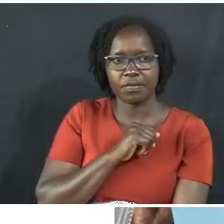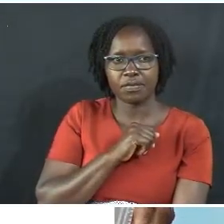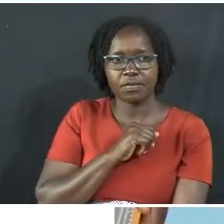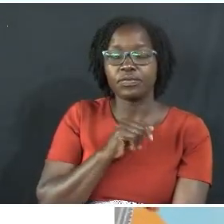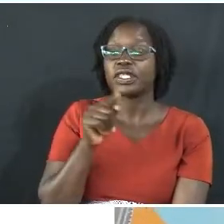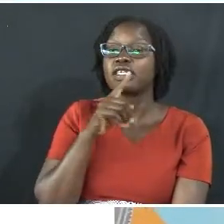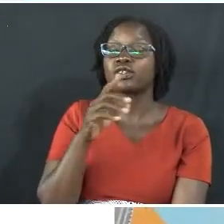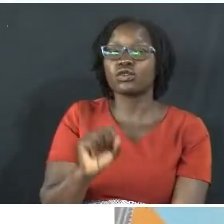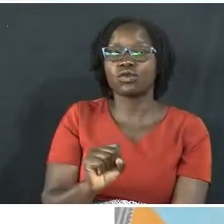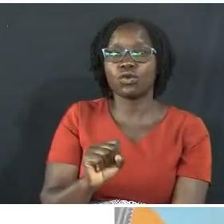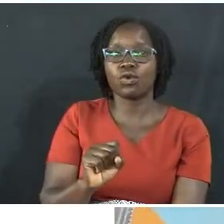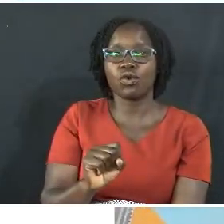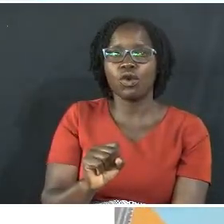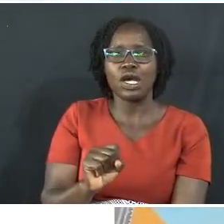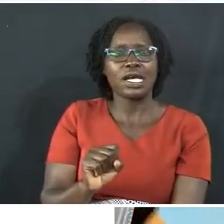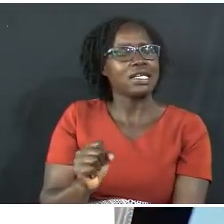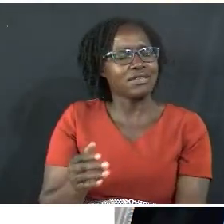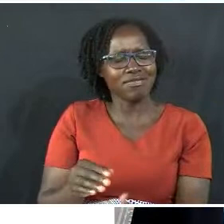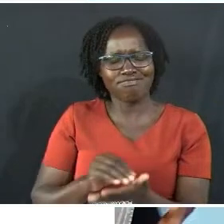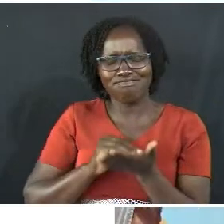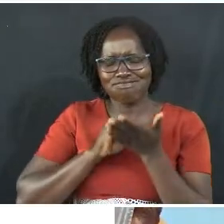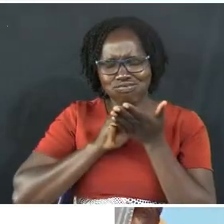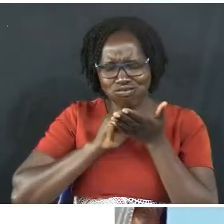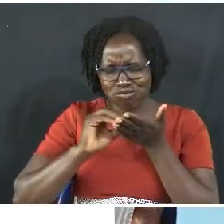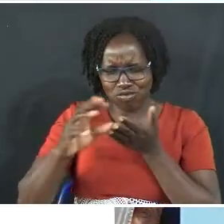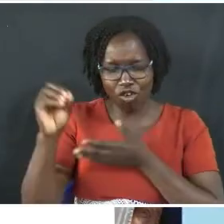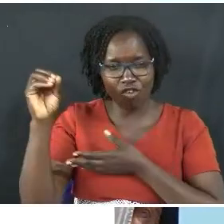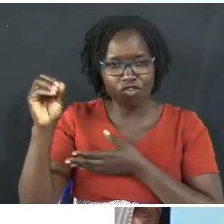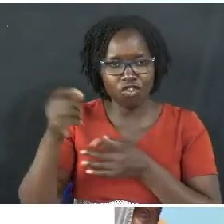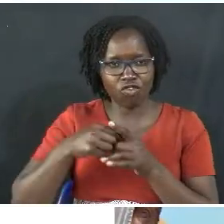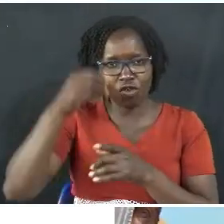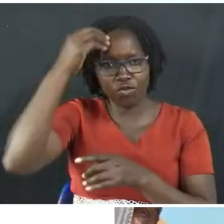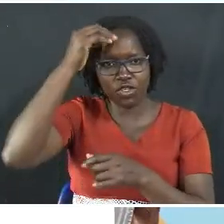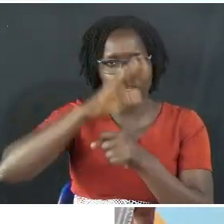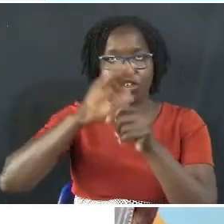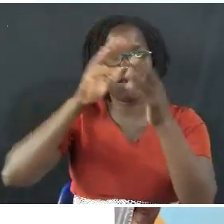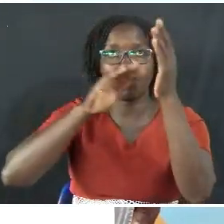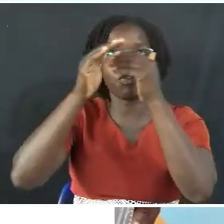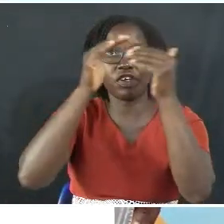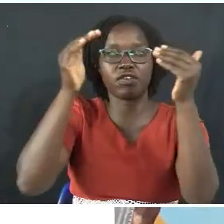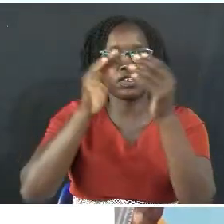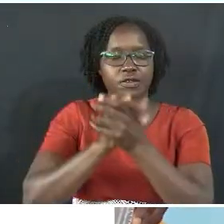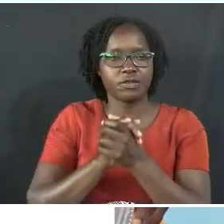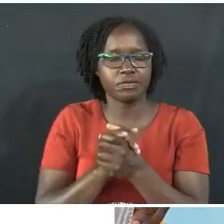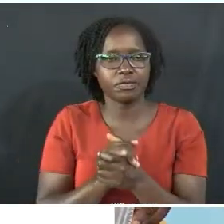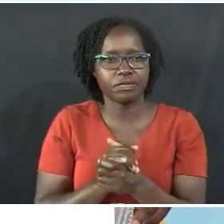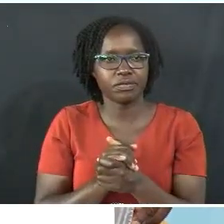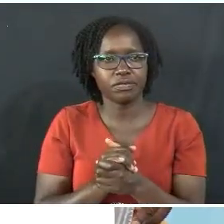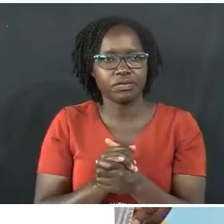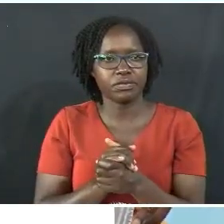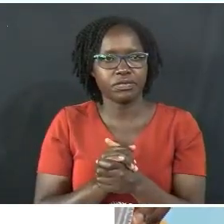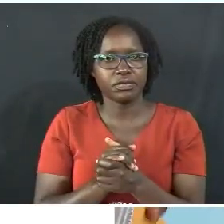And so he wrote himself off from the kingdom of heaven.